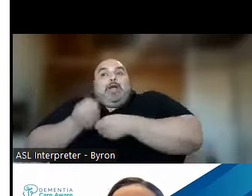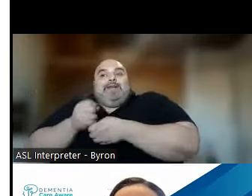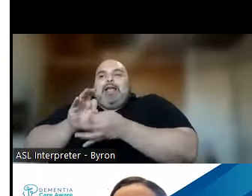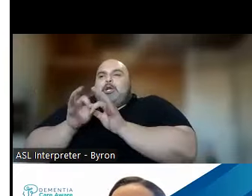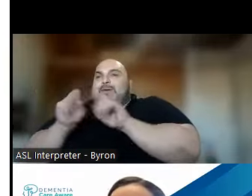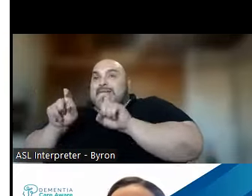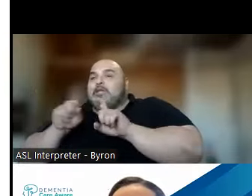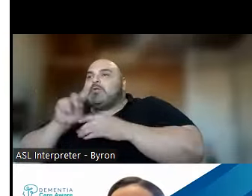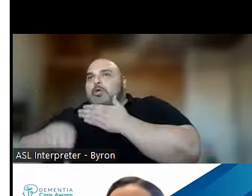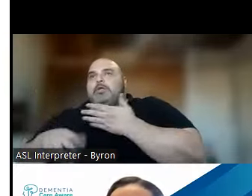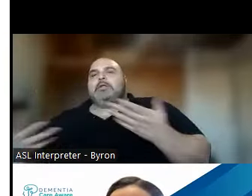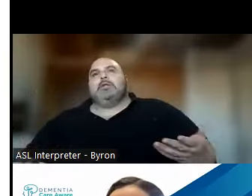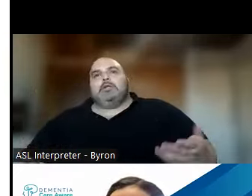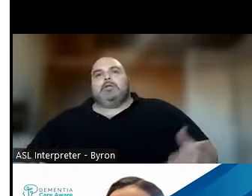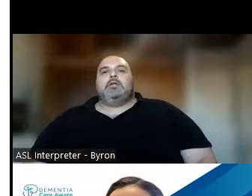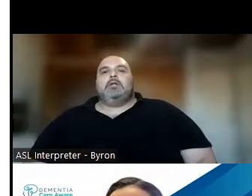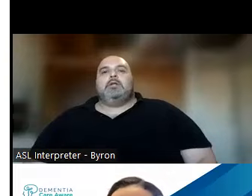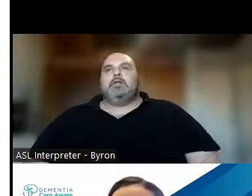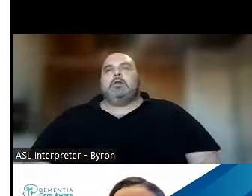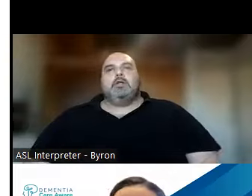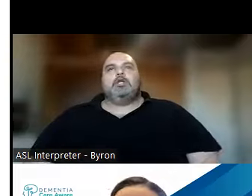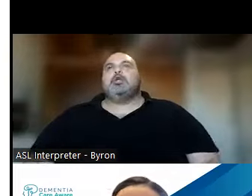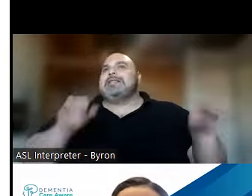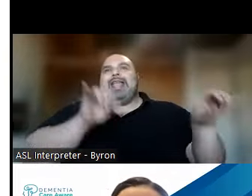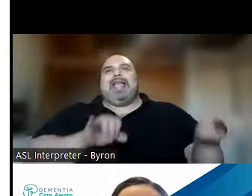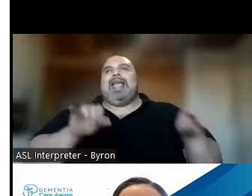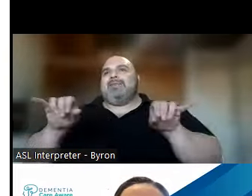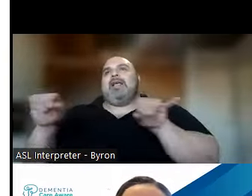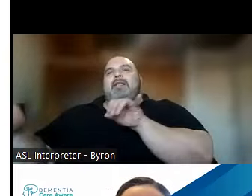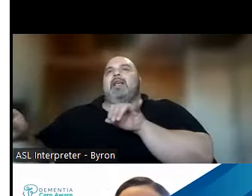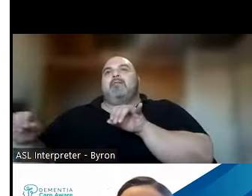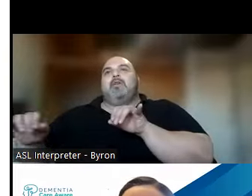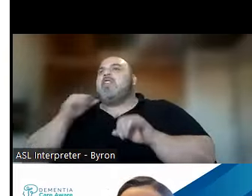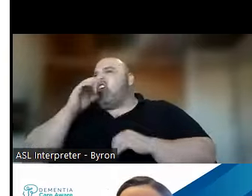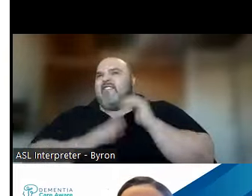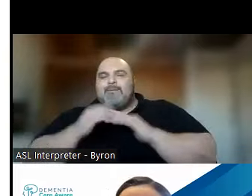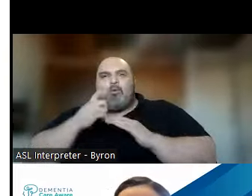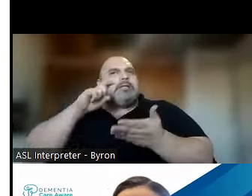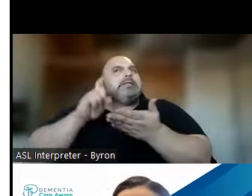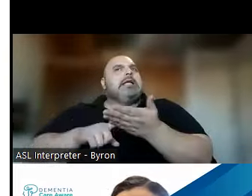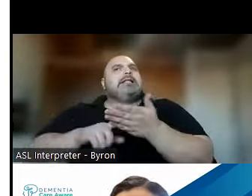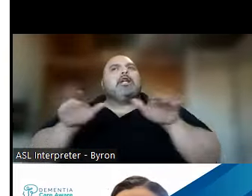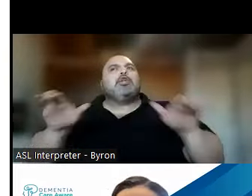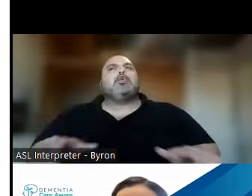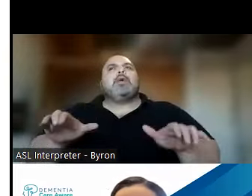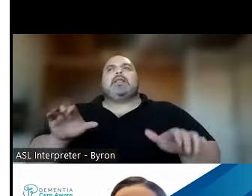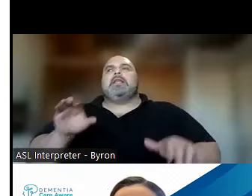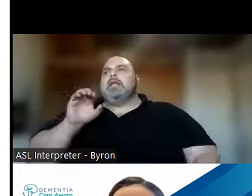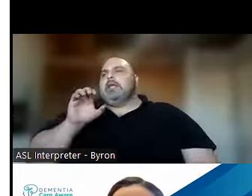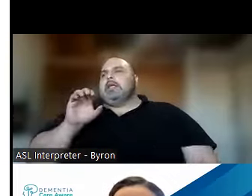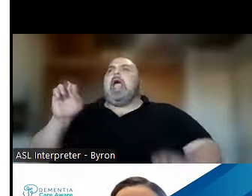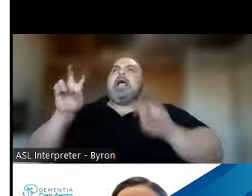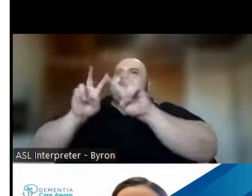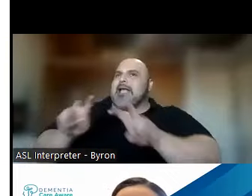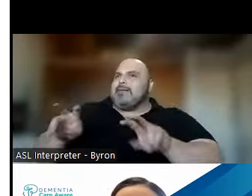So it's a lot of the same themes of discomfort around detecting, doing the clinical assessments with the